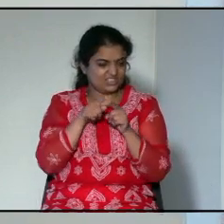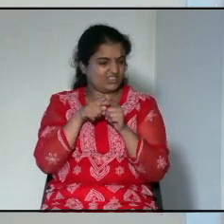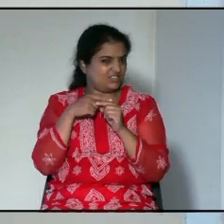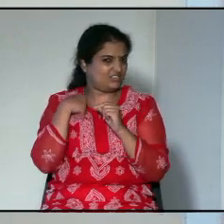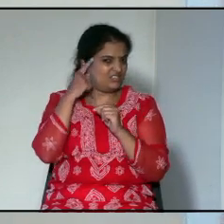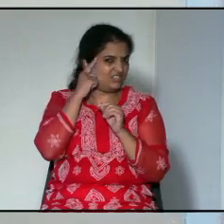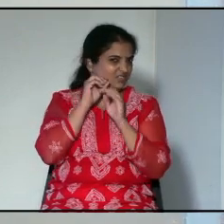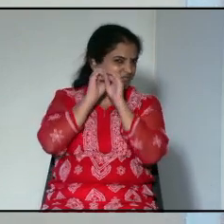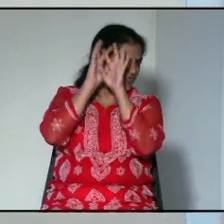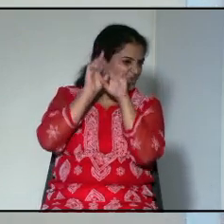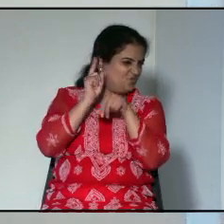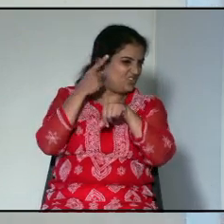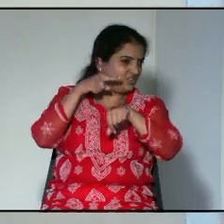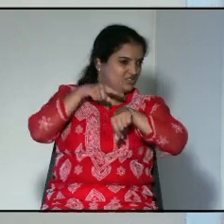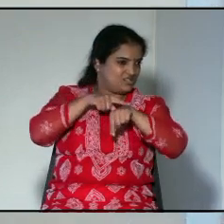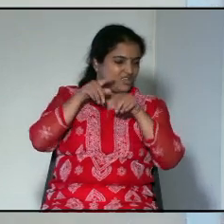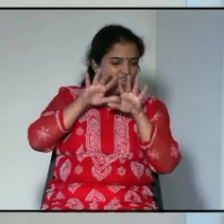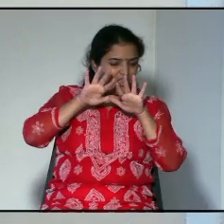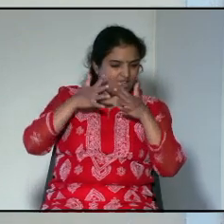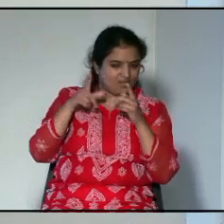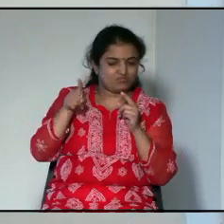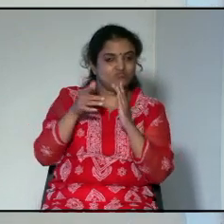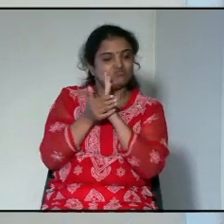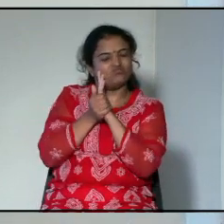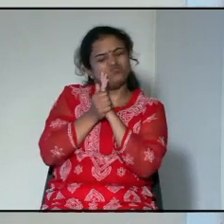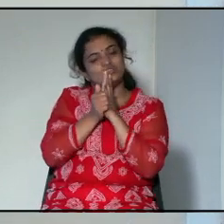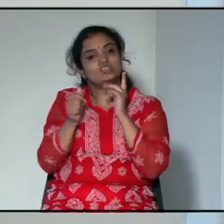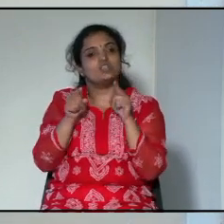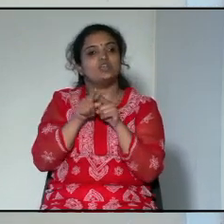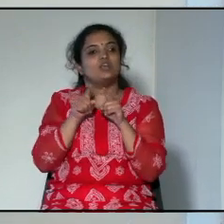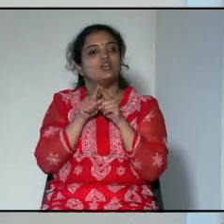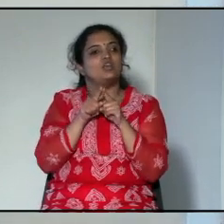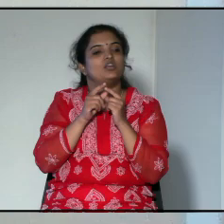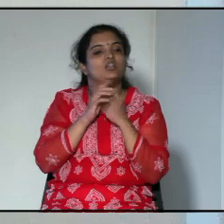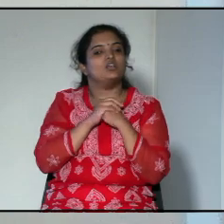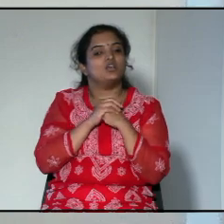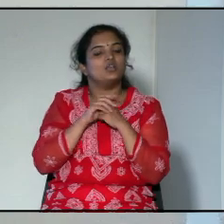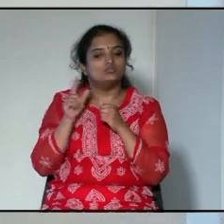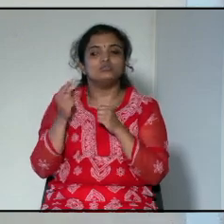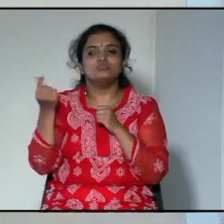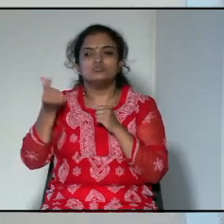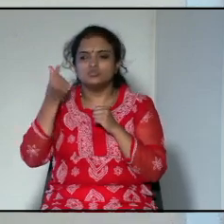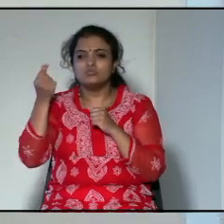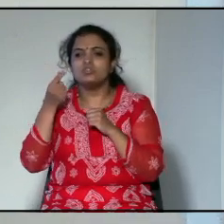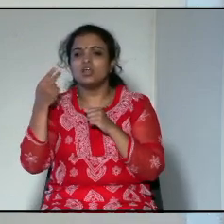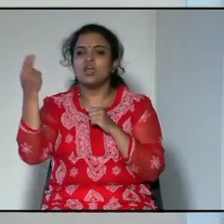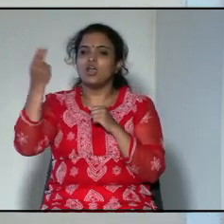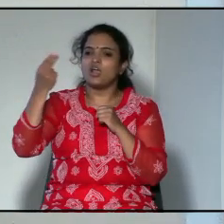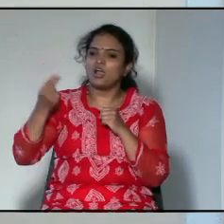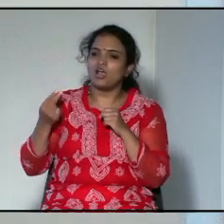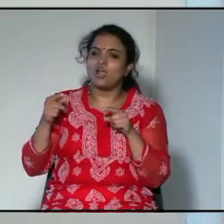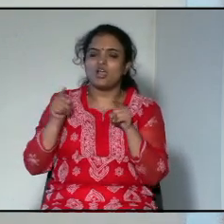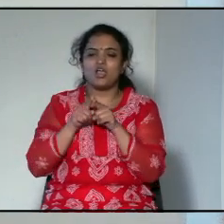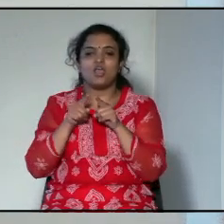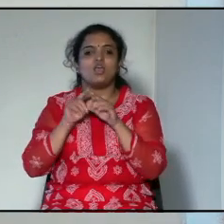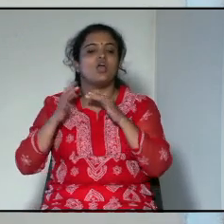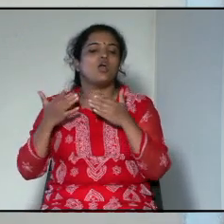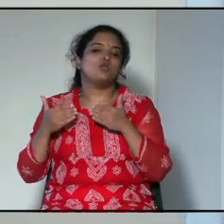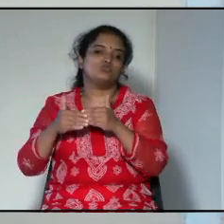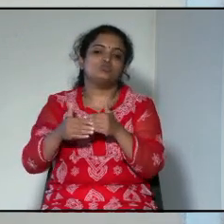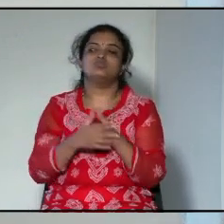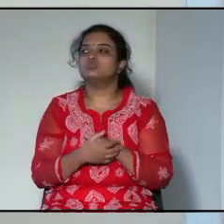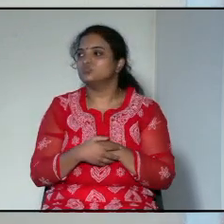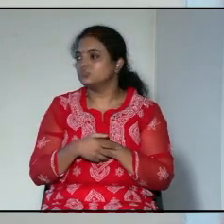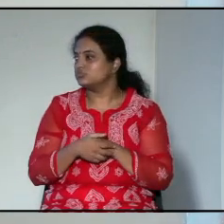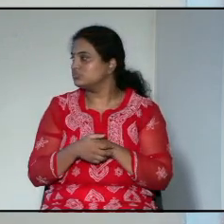imaginative experiment with pictorial skill development among rural women using the simple art of the Katha stitch. And